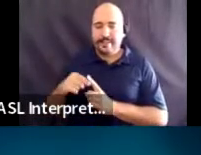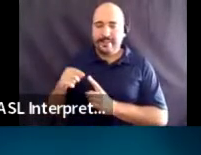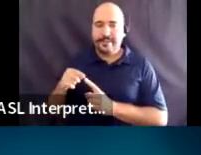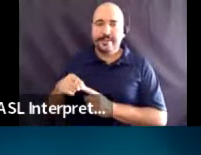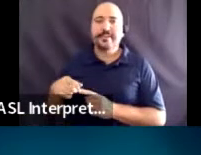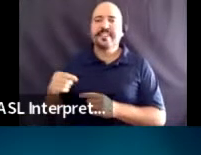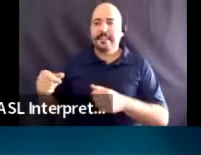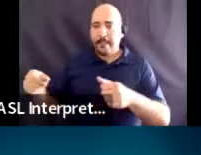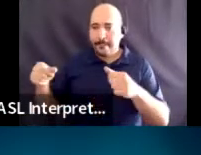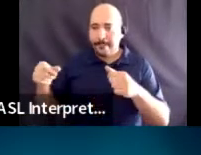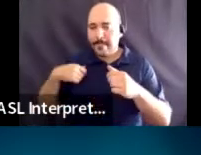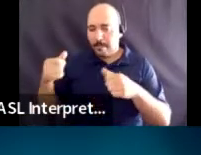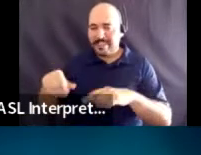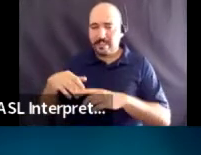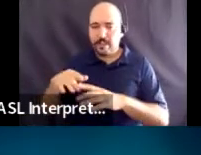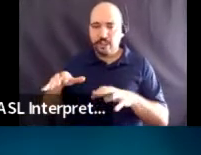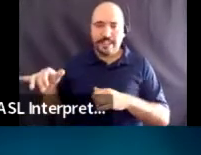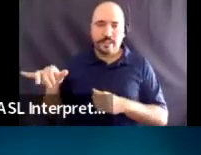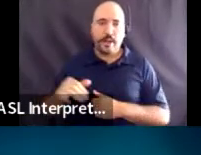paste it in the chat as well.